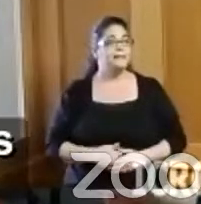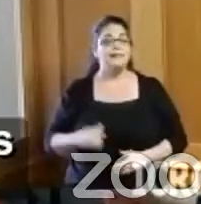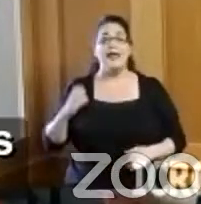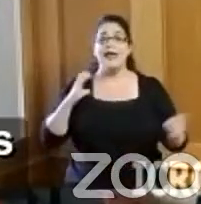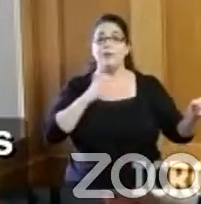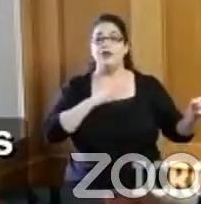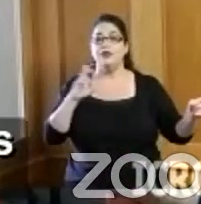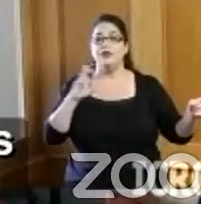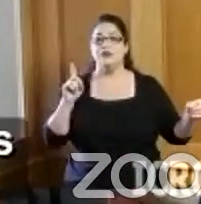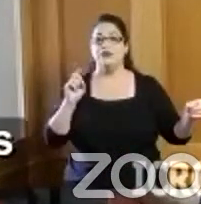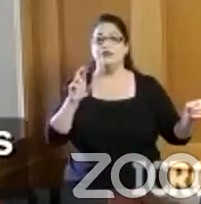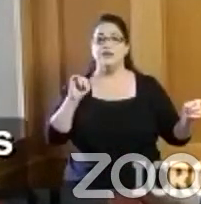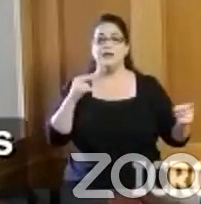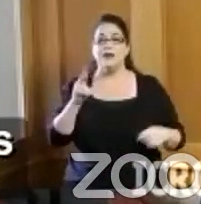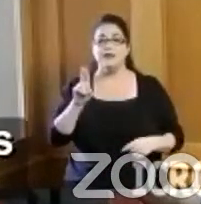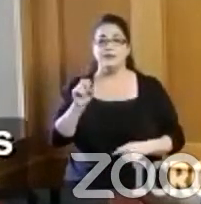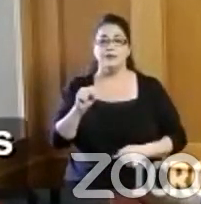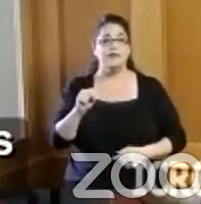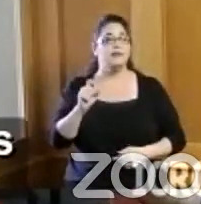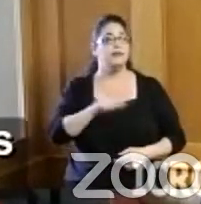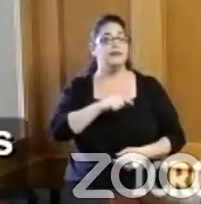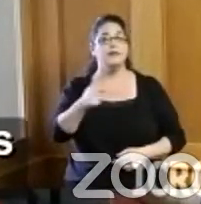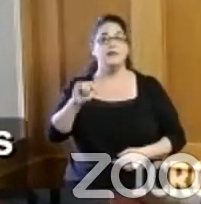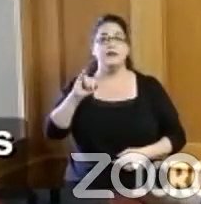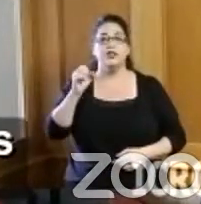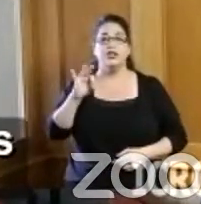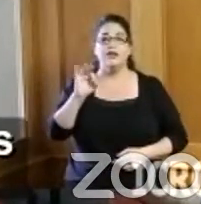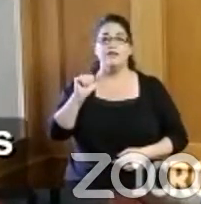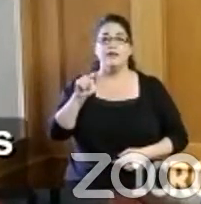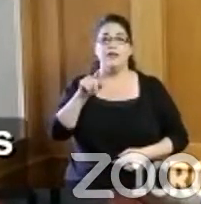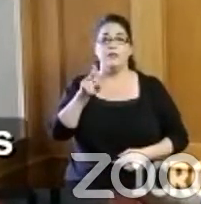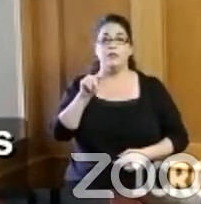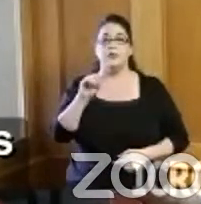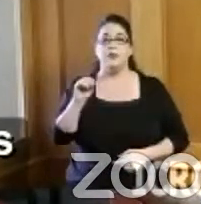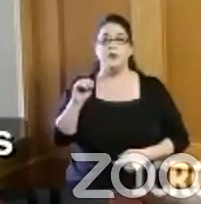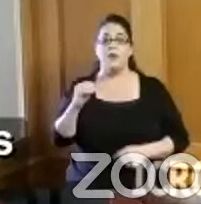Denise Rios. Jeff Aluto, County Administrator.